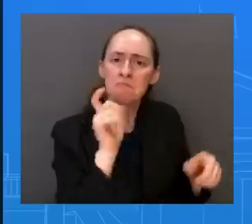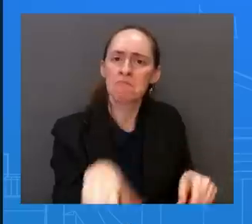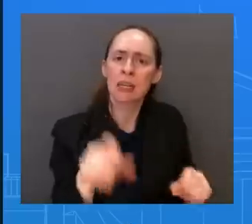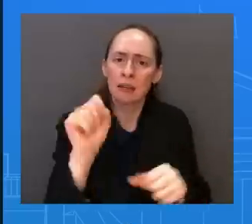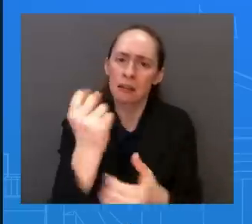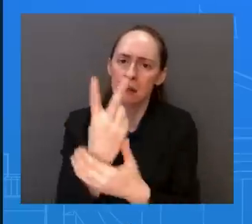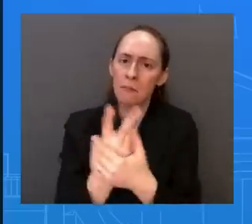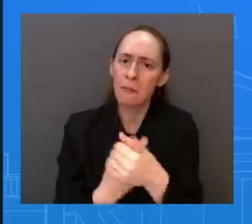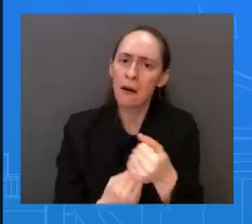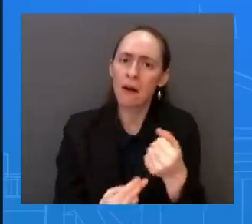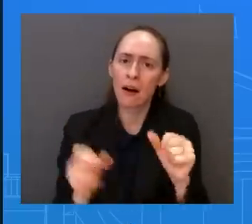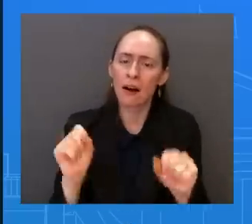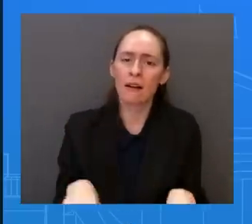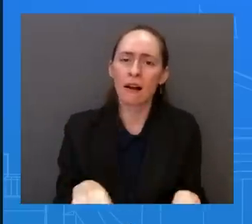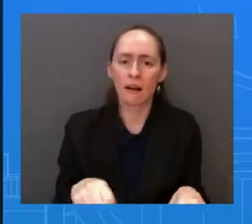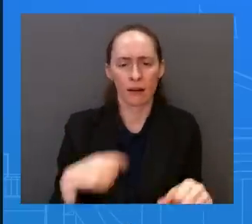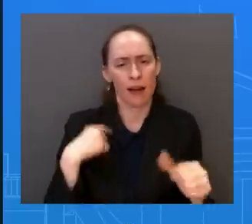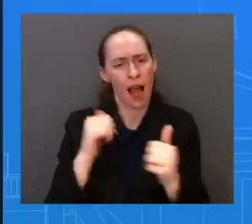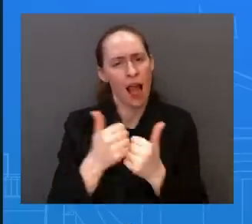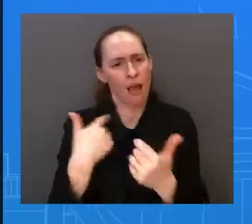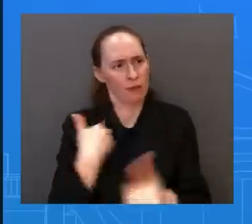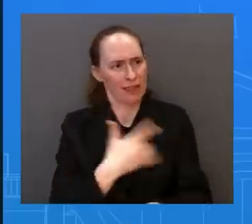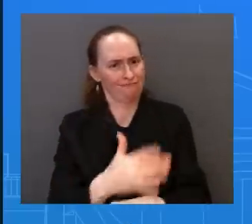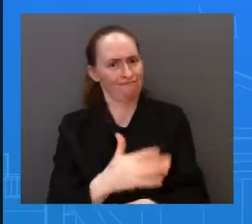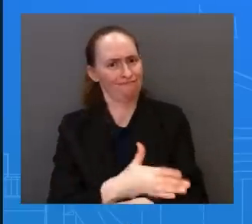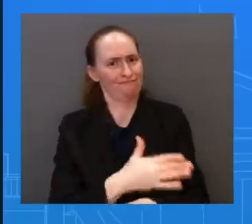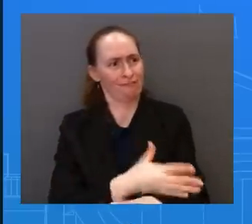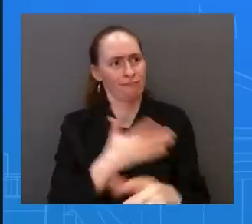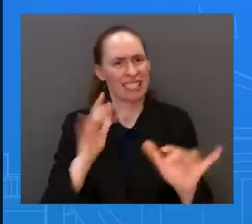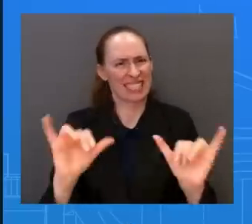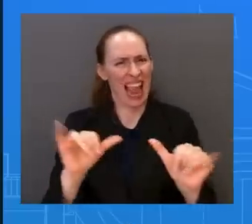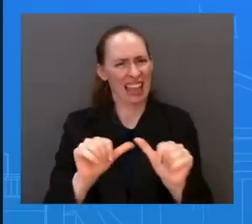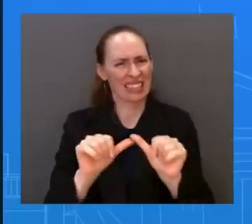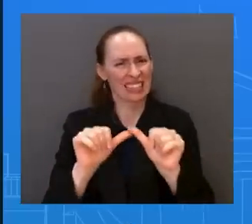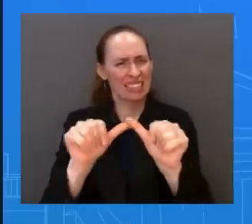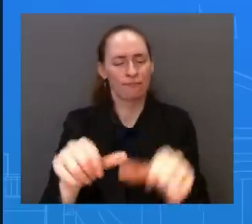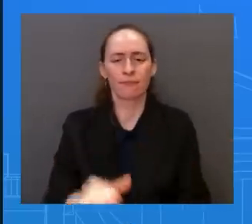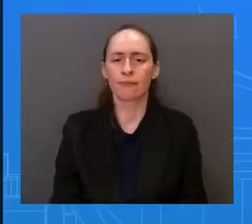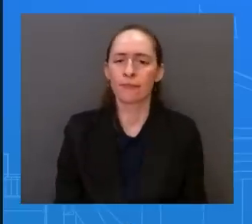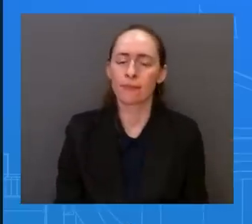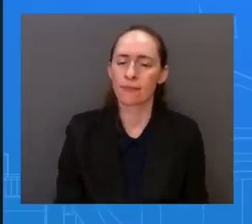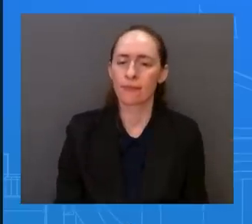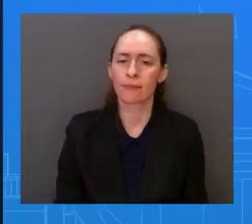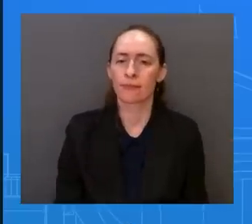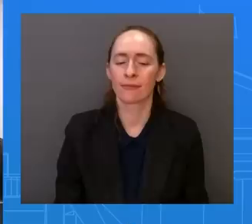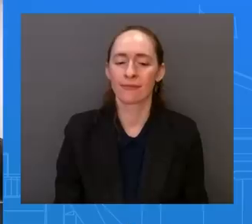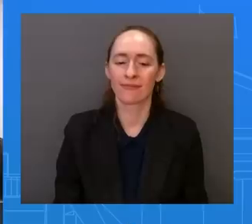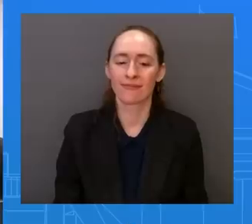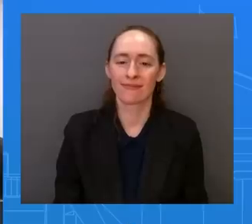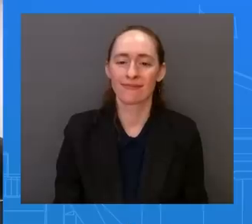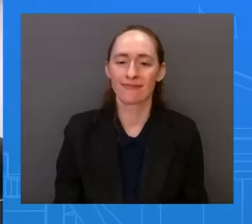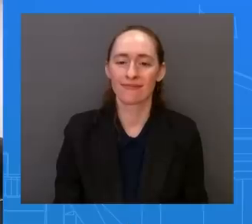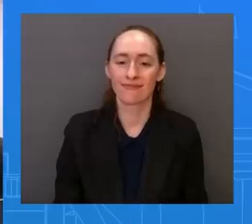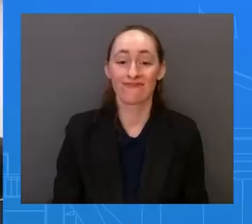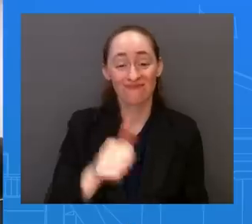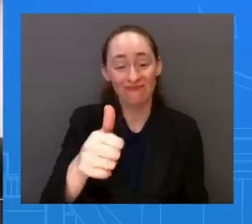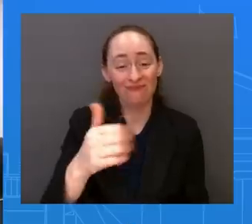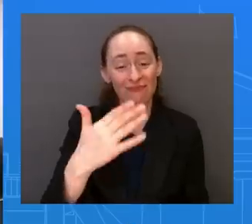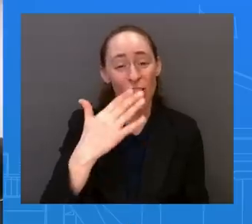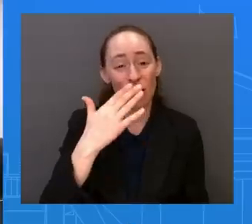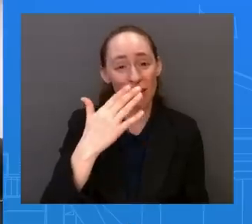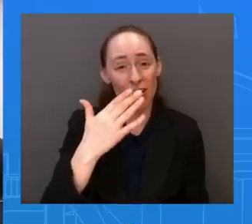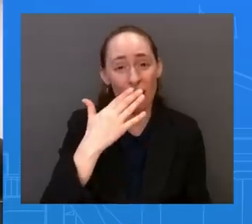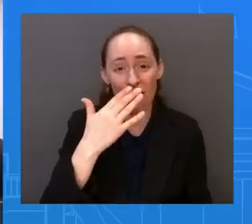Thanks a lot. Brian, good luck to you, whatever you are pursuing close to the White House. Can you talk a little bit about how the debt limit